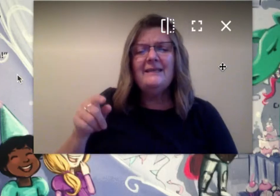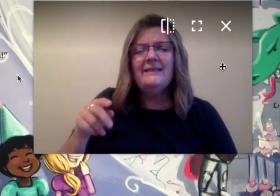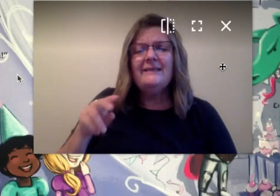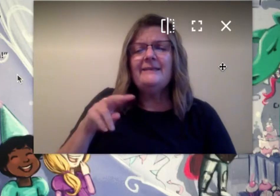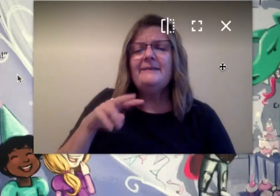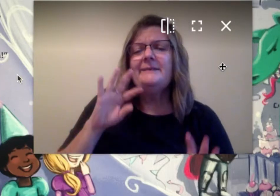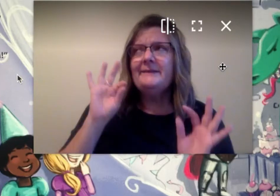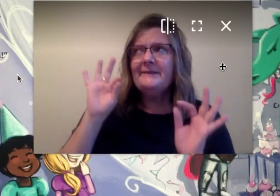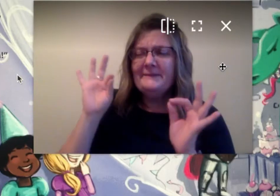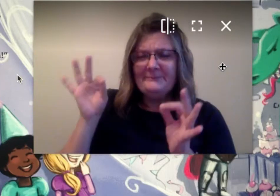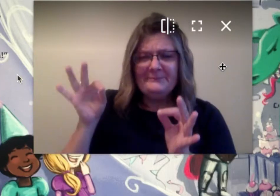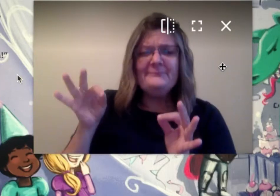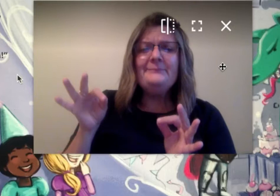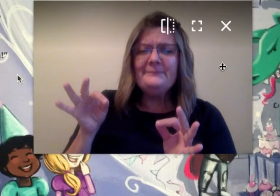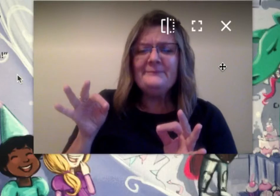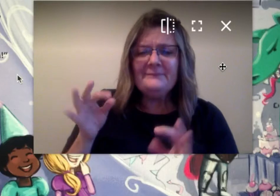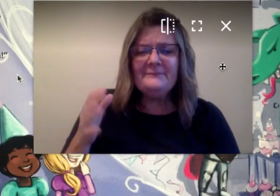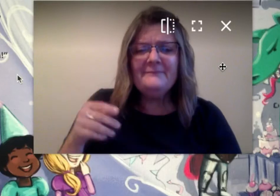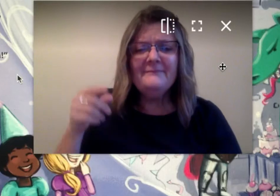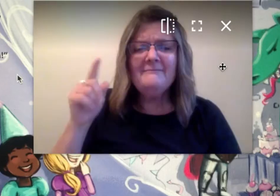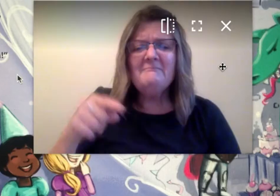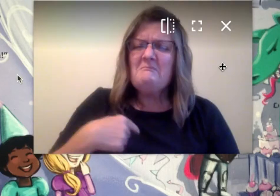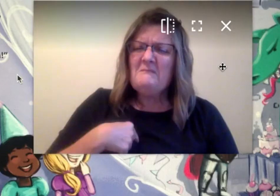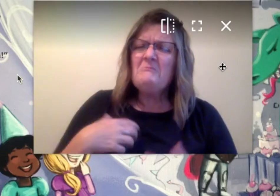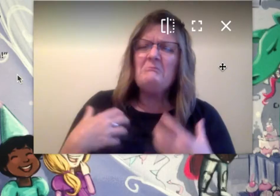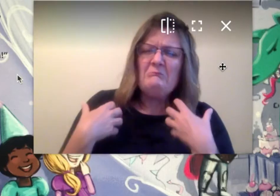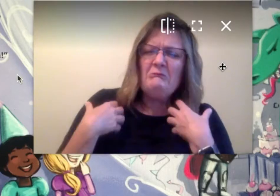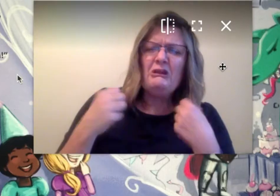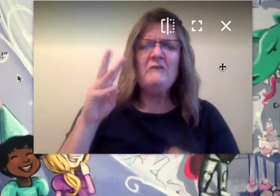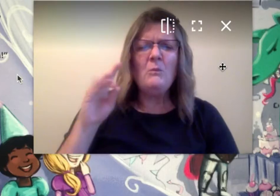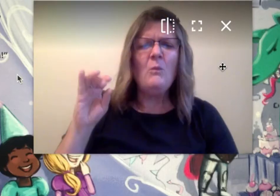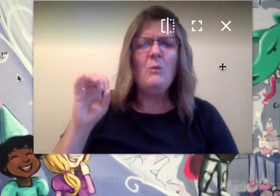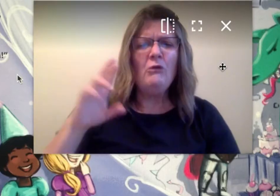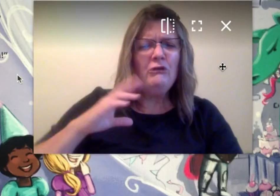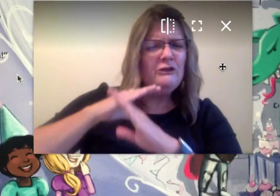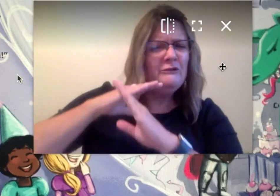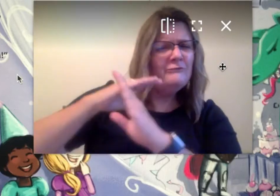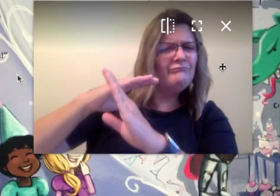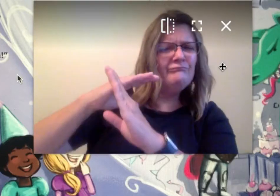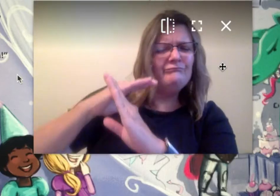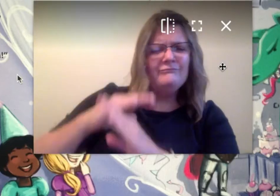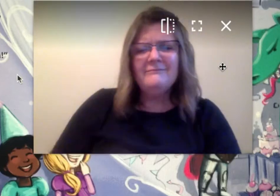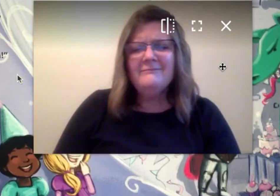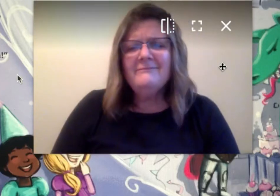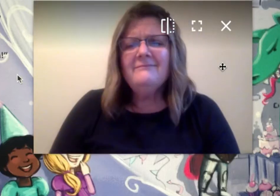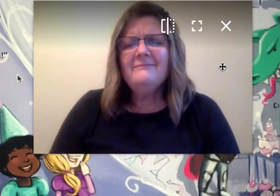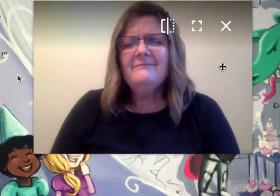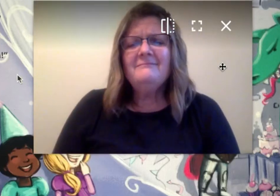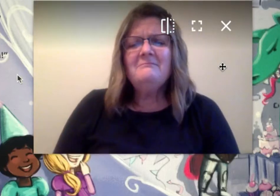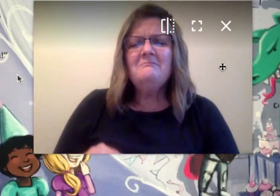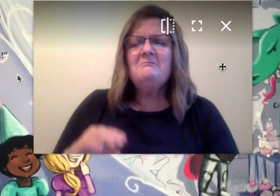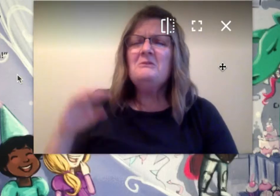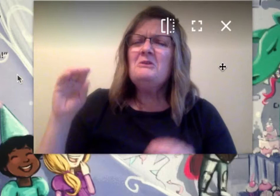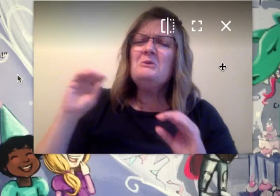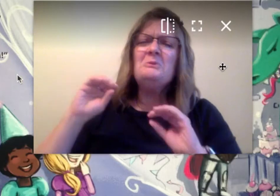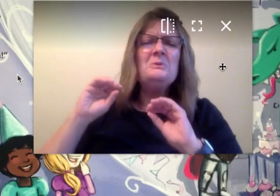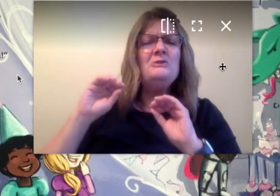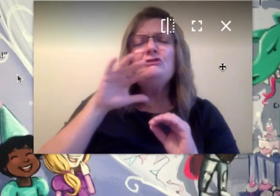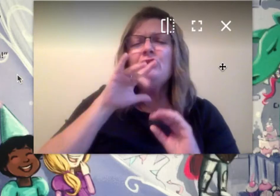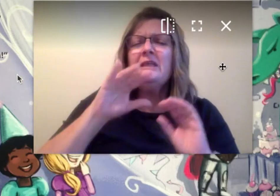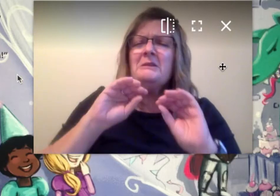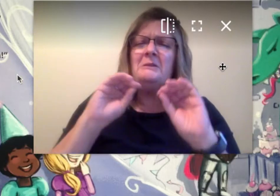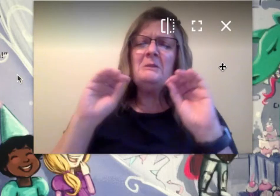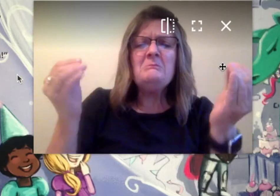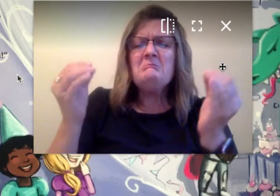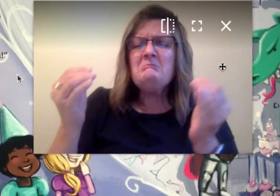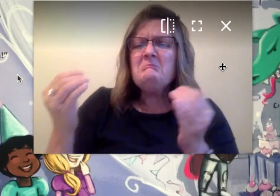Shay." Shay tossed her head in defiance. "I'm a brave warrior, and no dragon